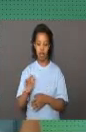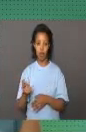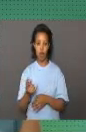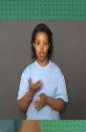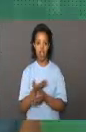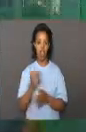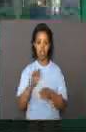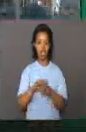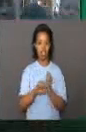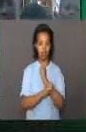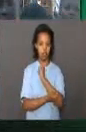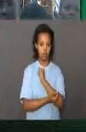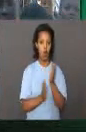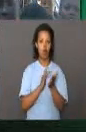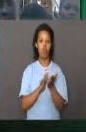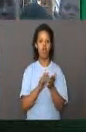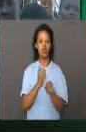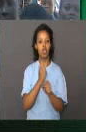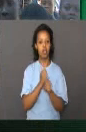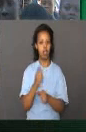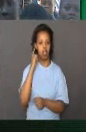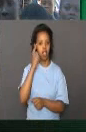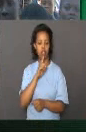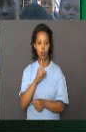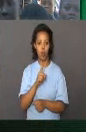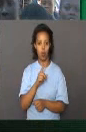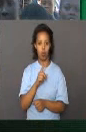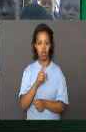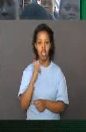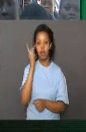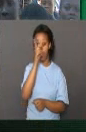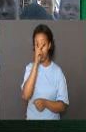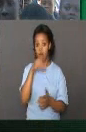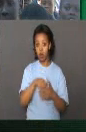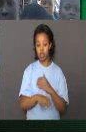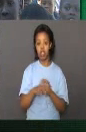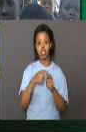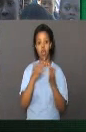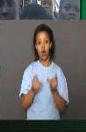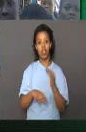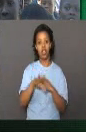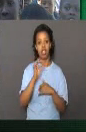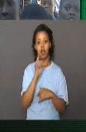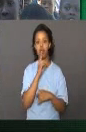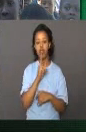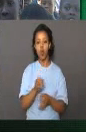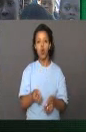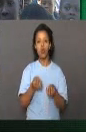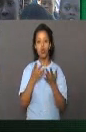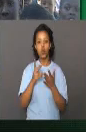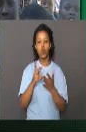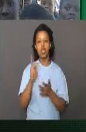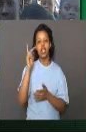part. There is a group of people in Kenya who have been exposed to